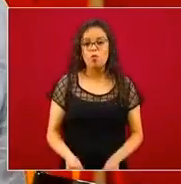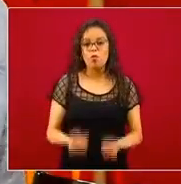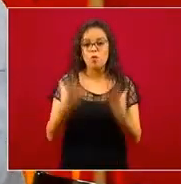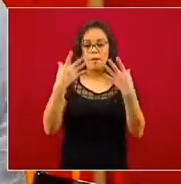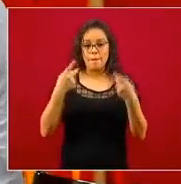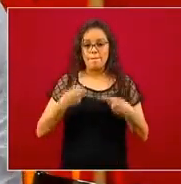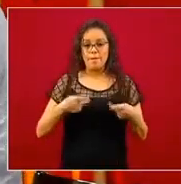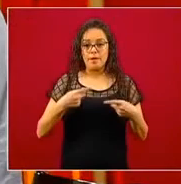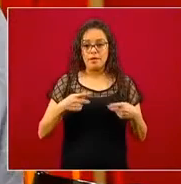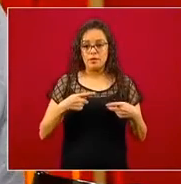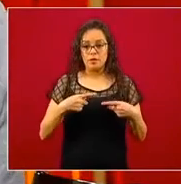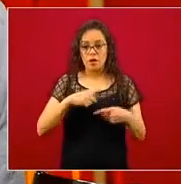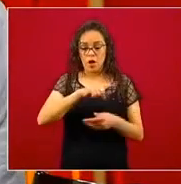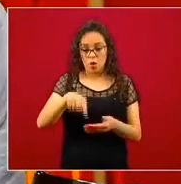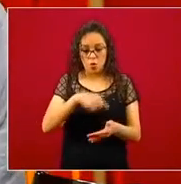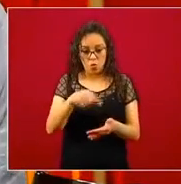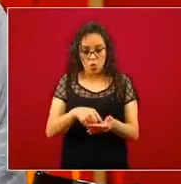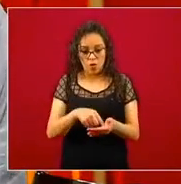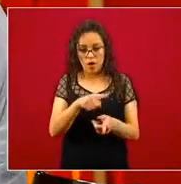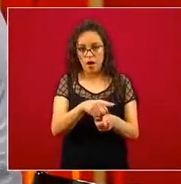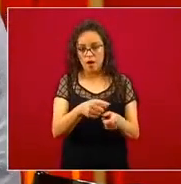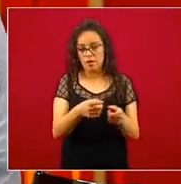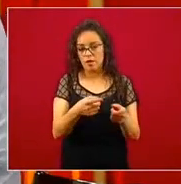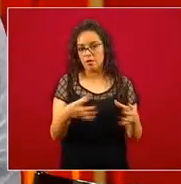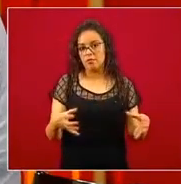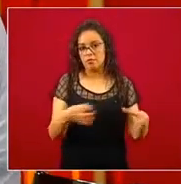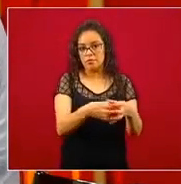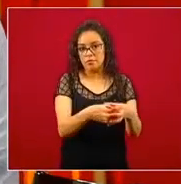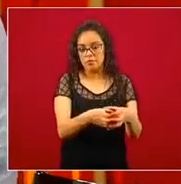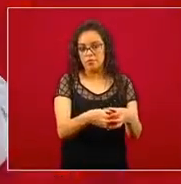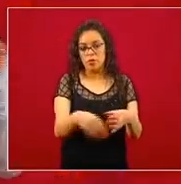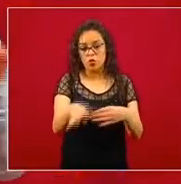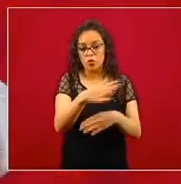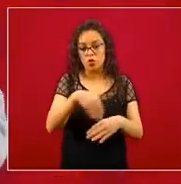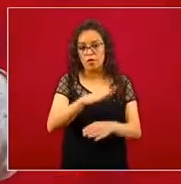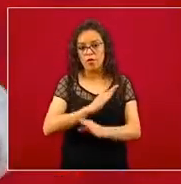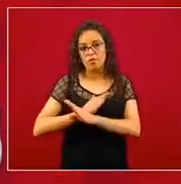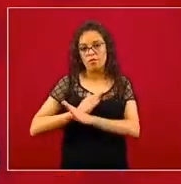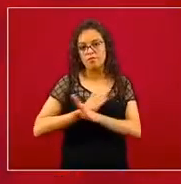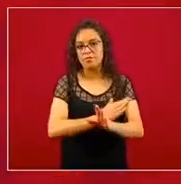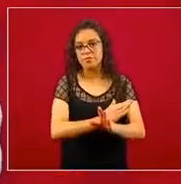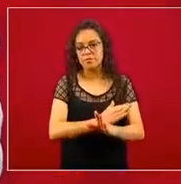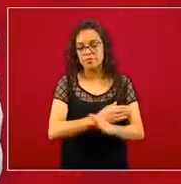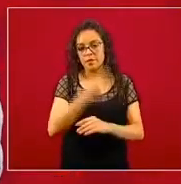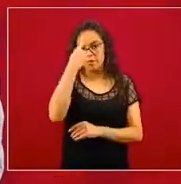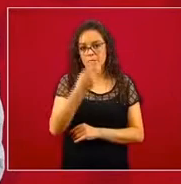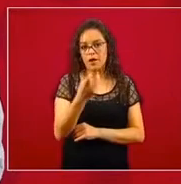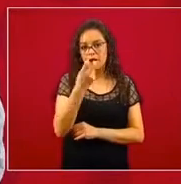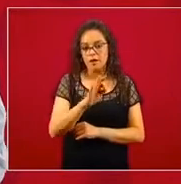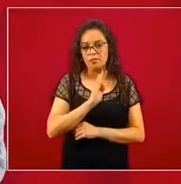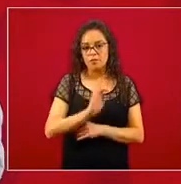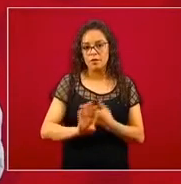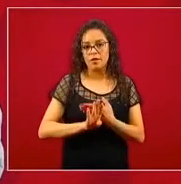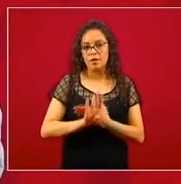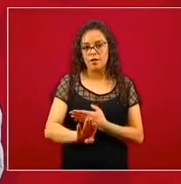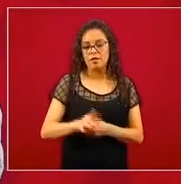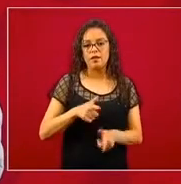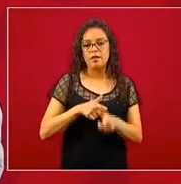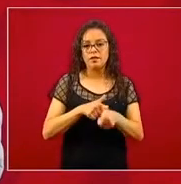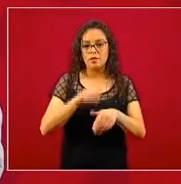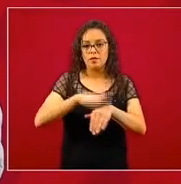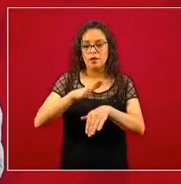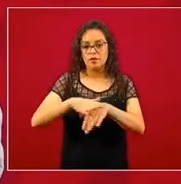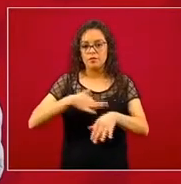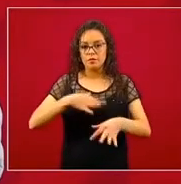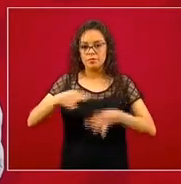the amount or ratio of people that within a society would require immunity for them to